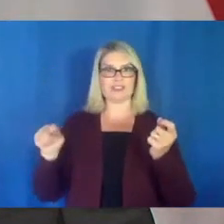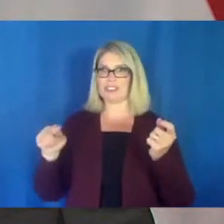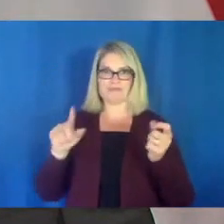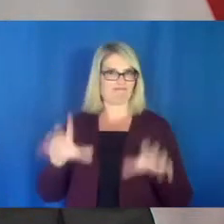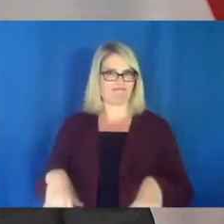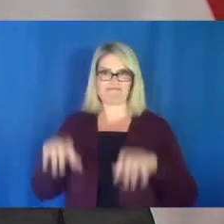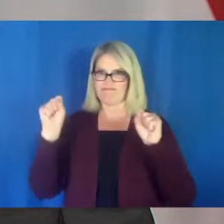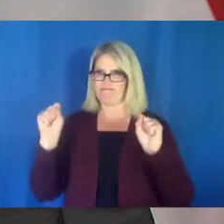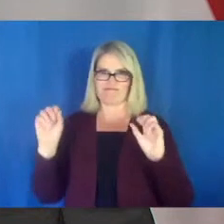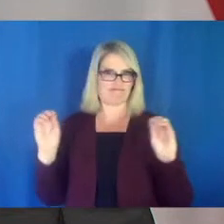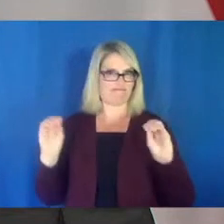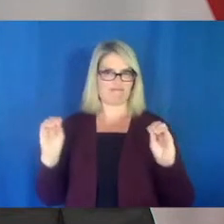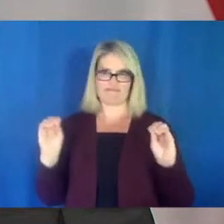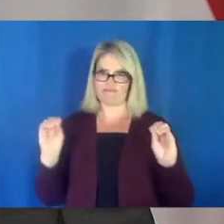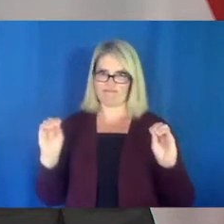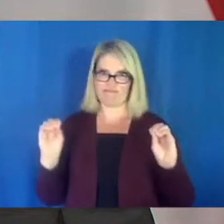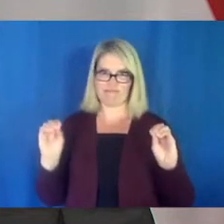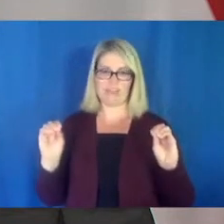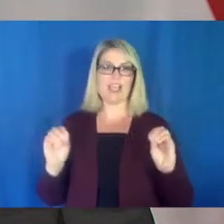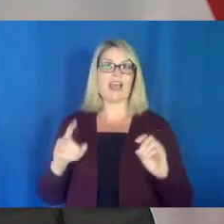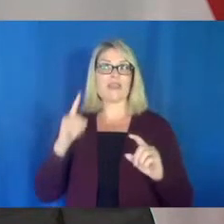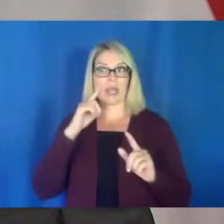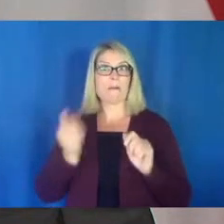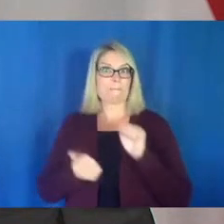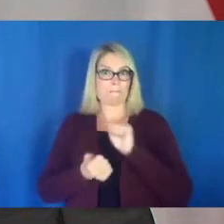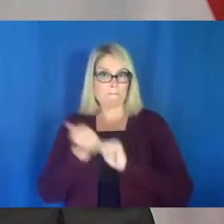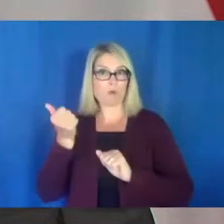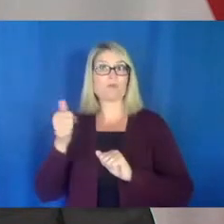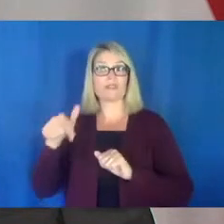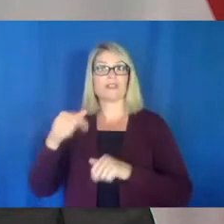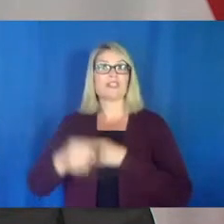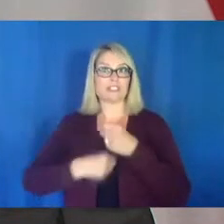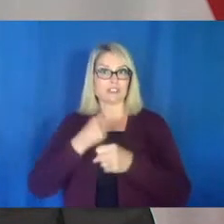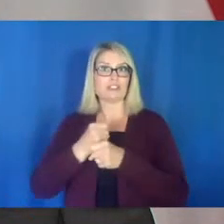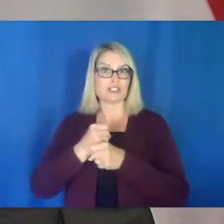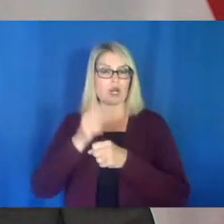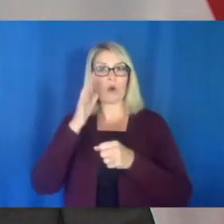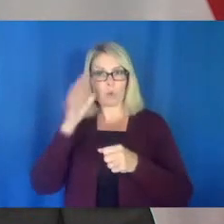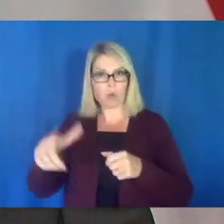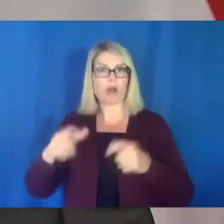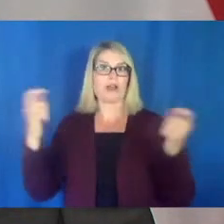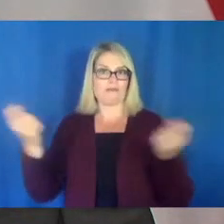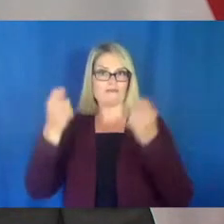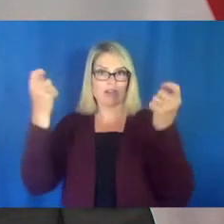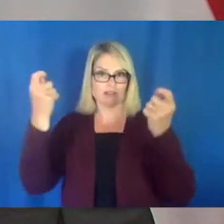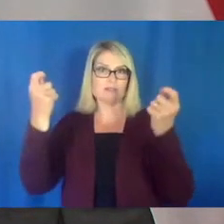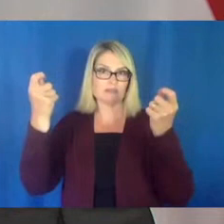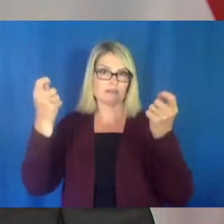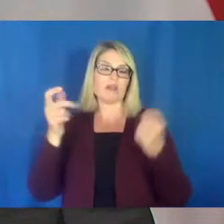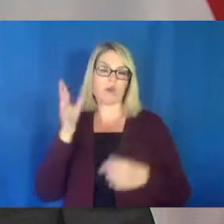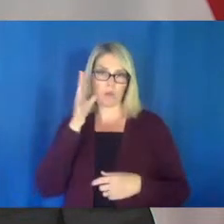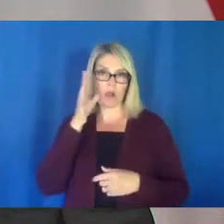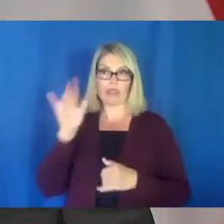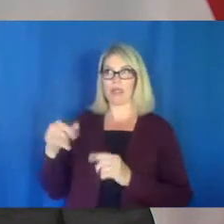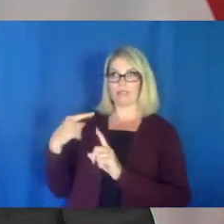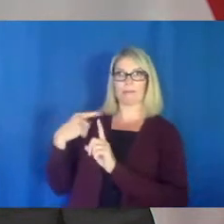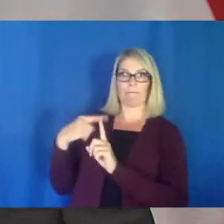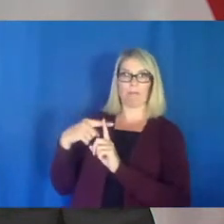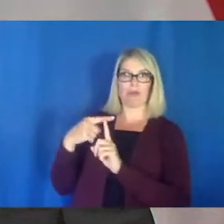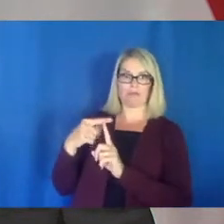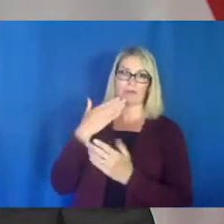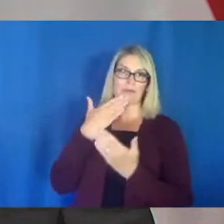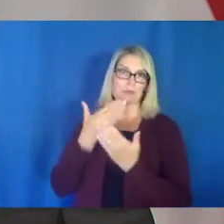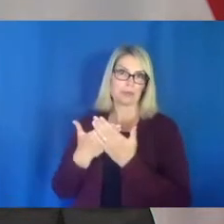of them, or the majority of them, will be held in some way this year, which I think is a positive move forward with